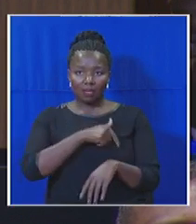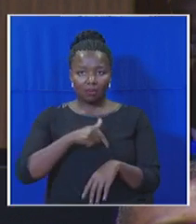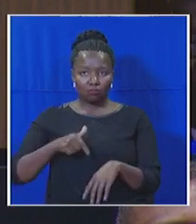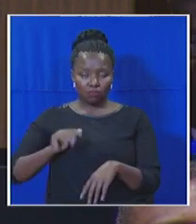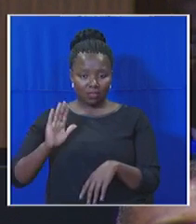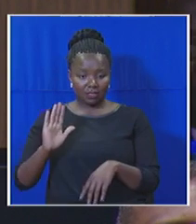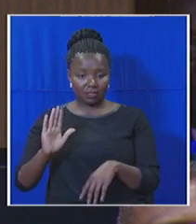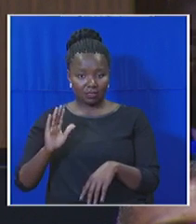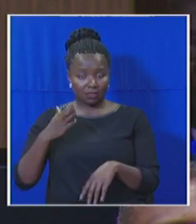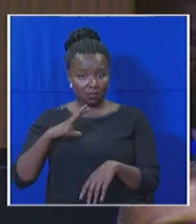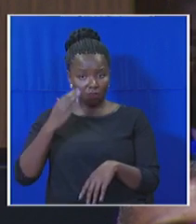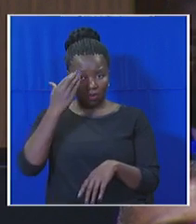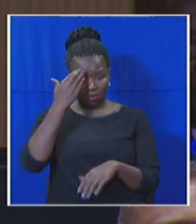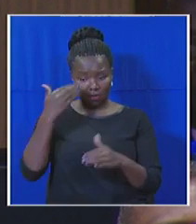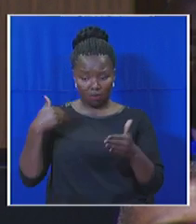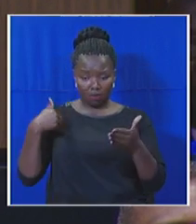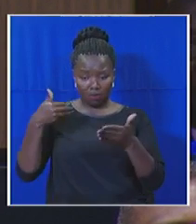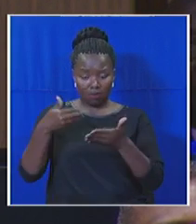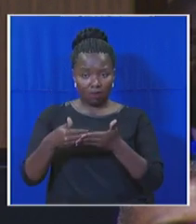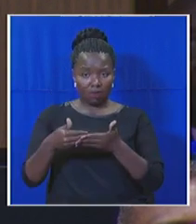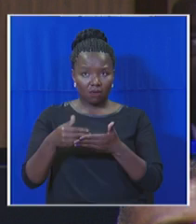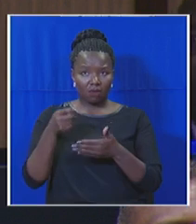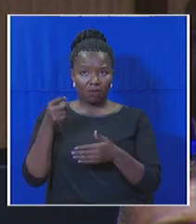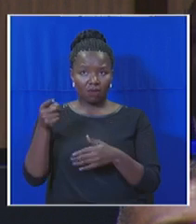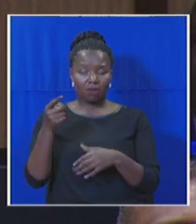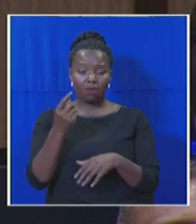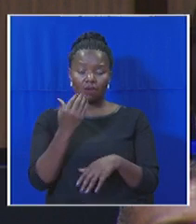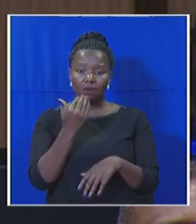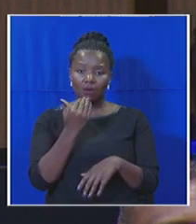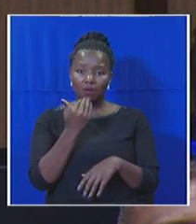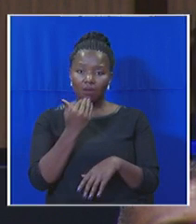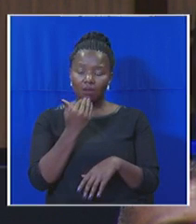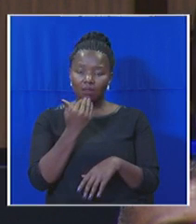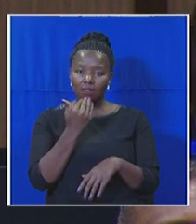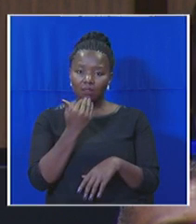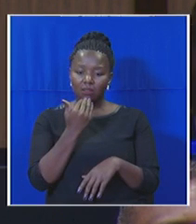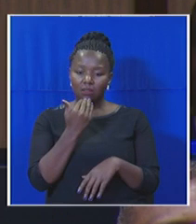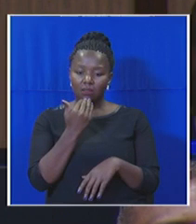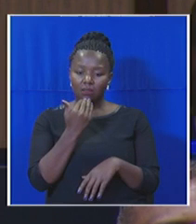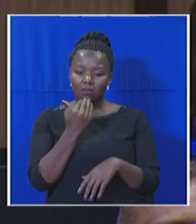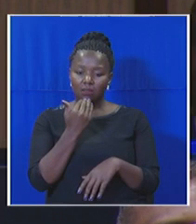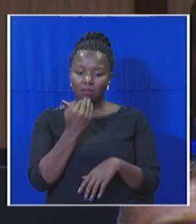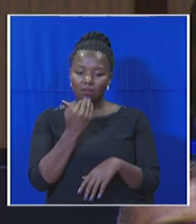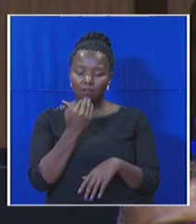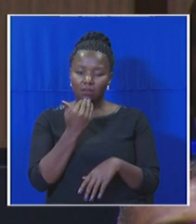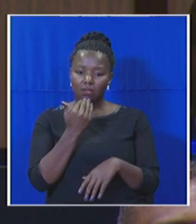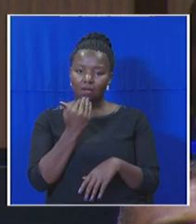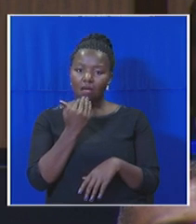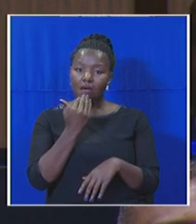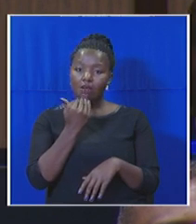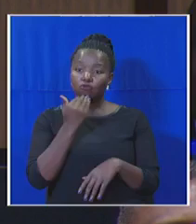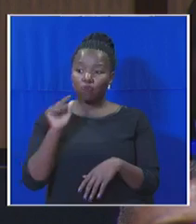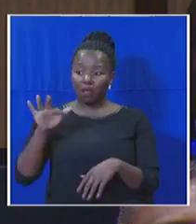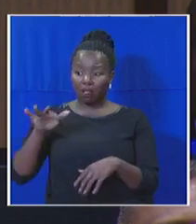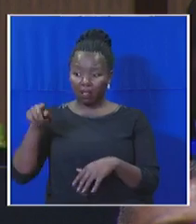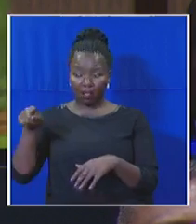is the continuous building of illegal Israel settlement in the occupied territory a hindrance to achieving a two-state solution?